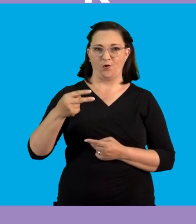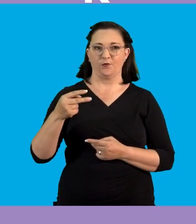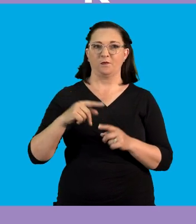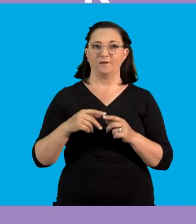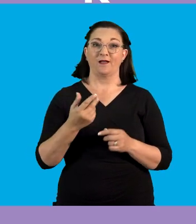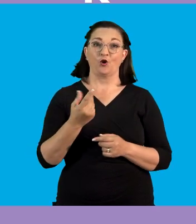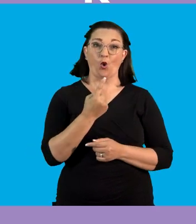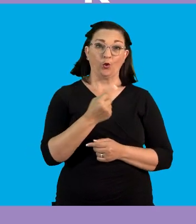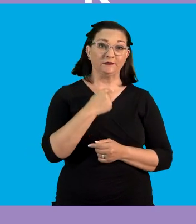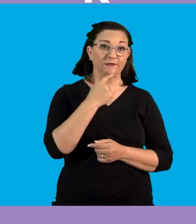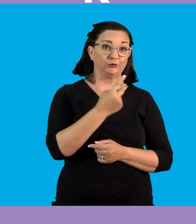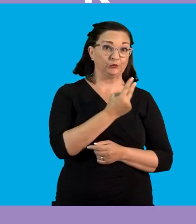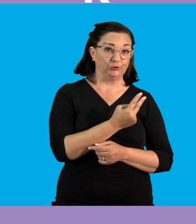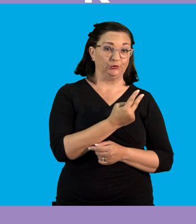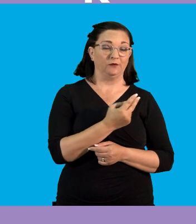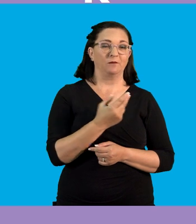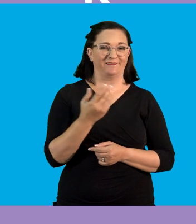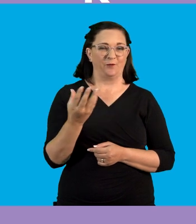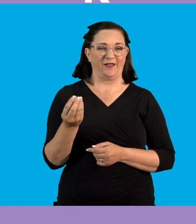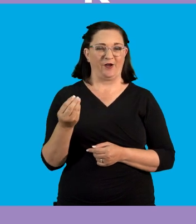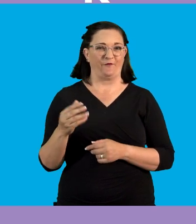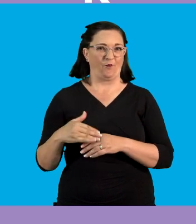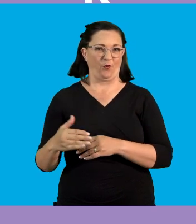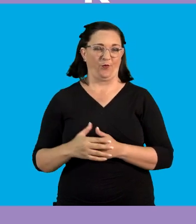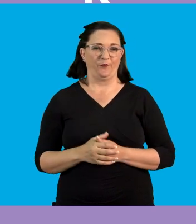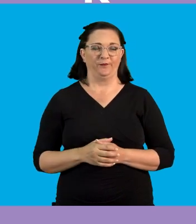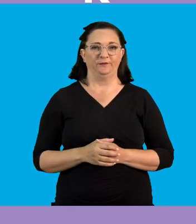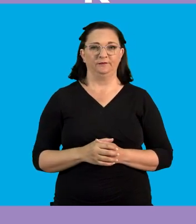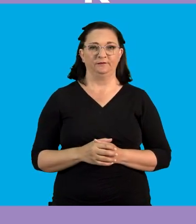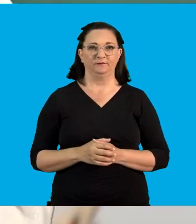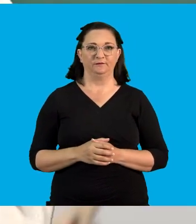scaling triangles, but then they asked us to only identify two.